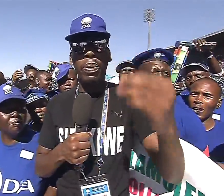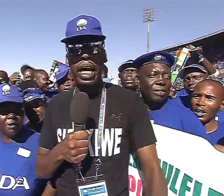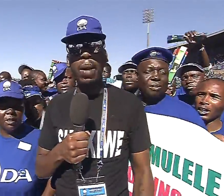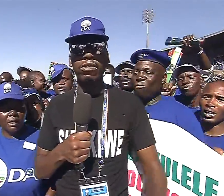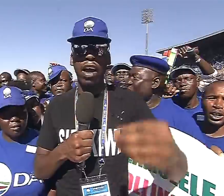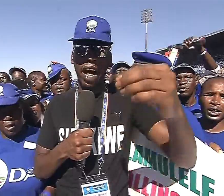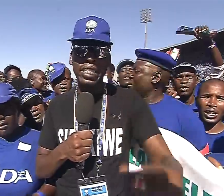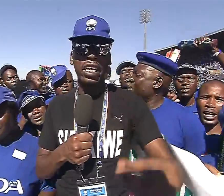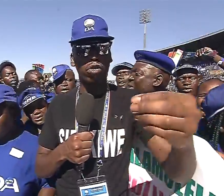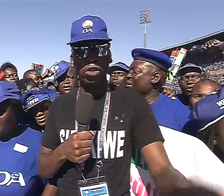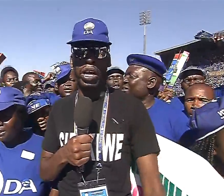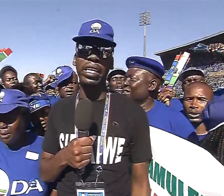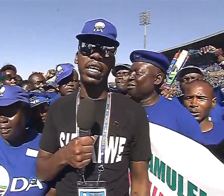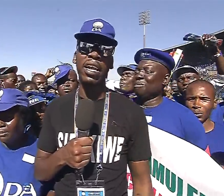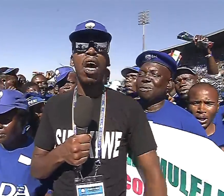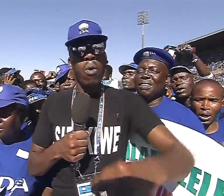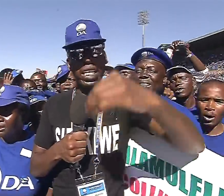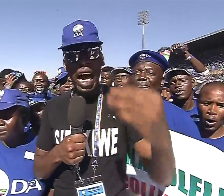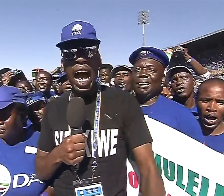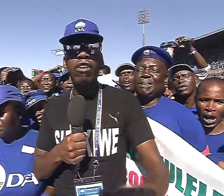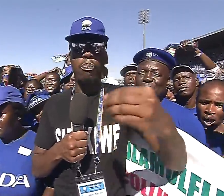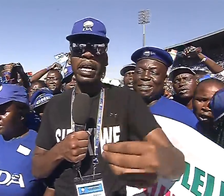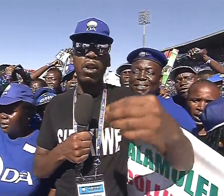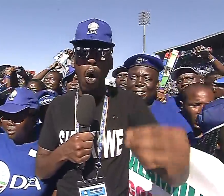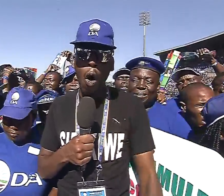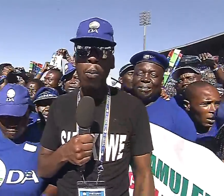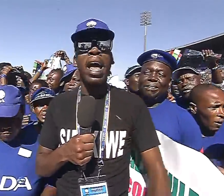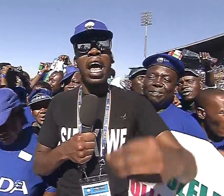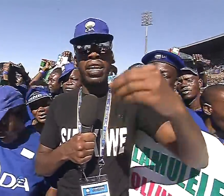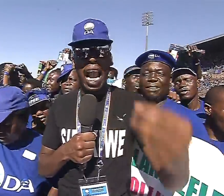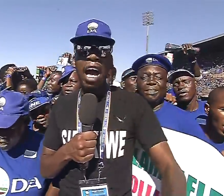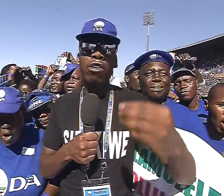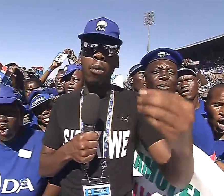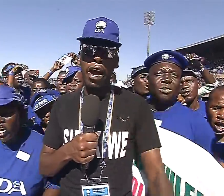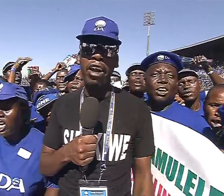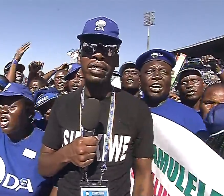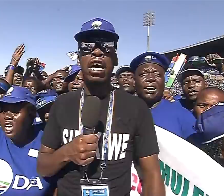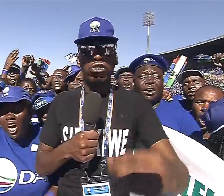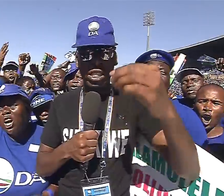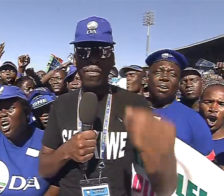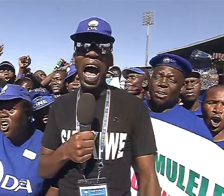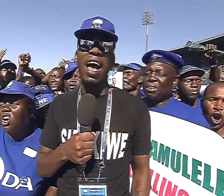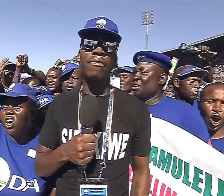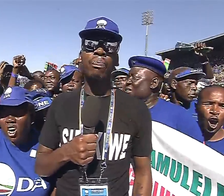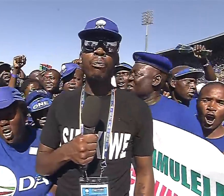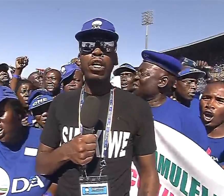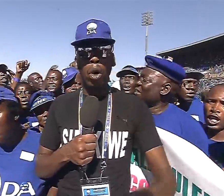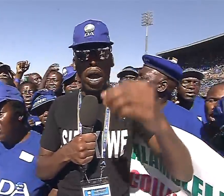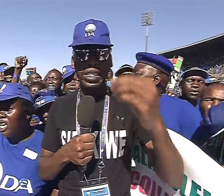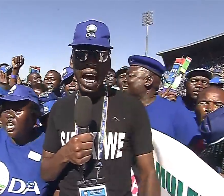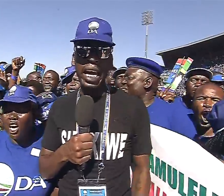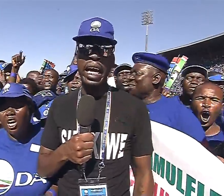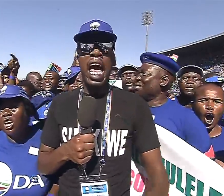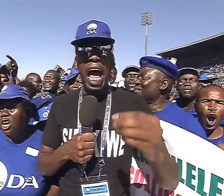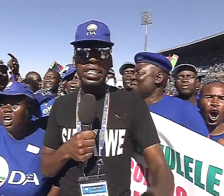of not being able to have access to education. We are tired of being at home and relying on our parents to survive. So